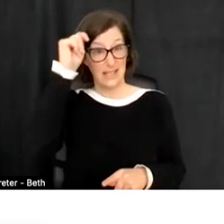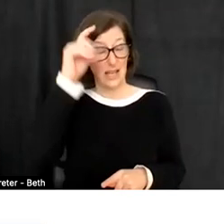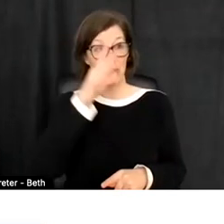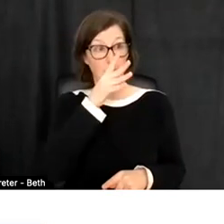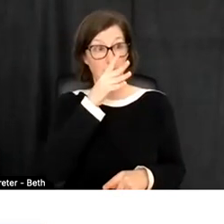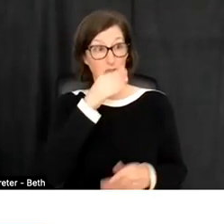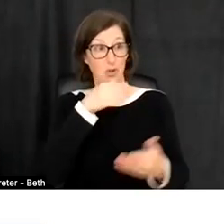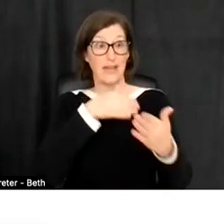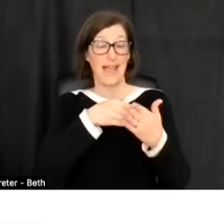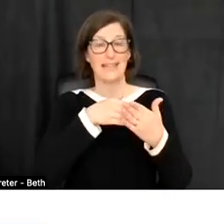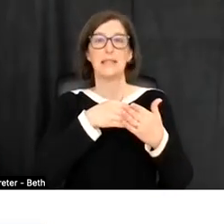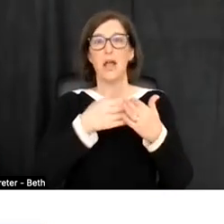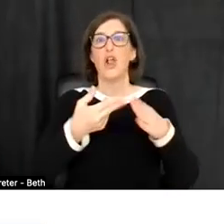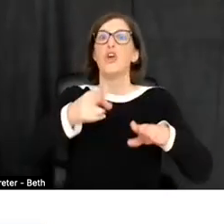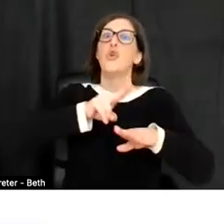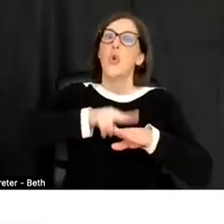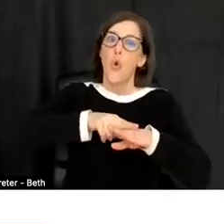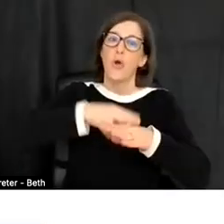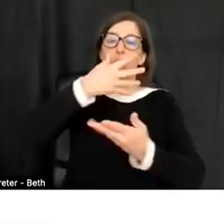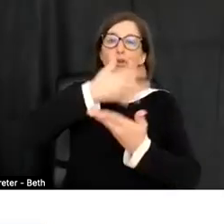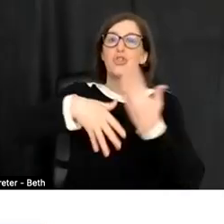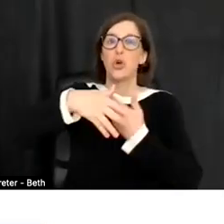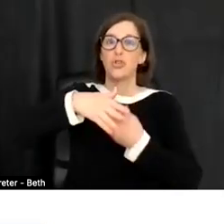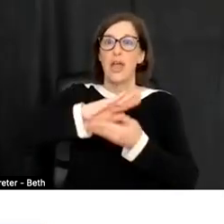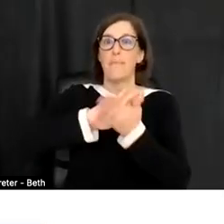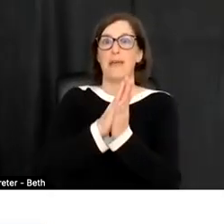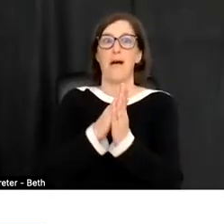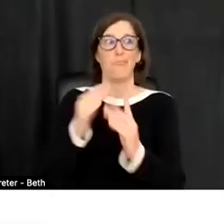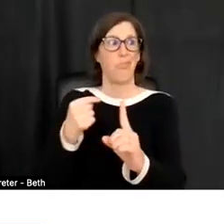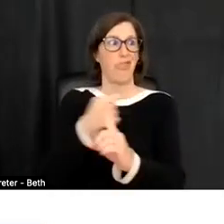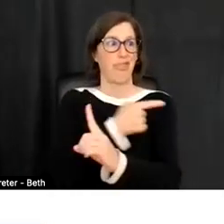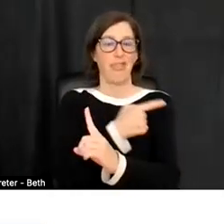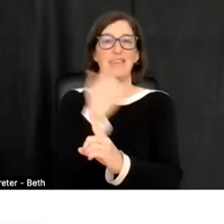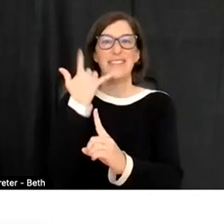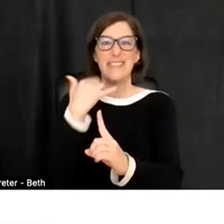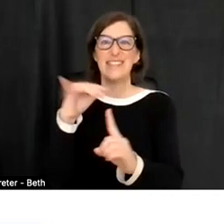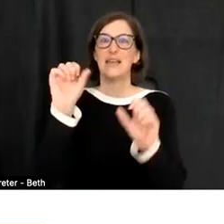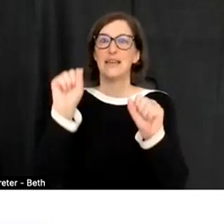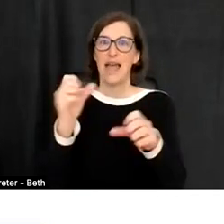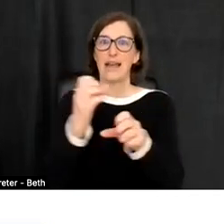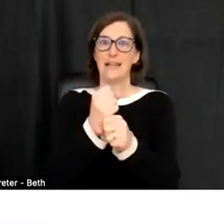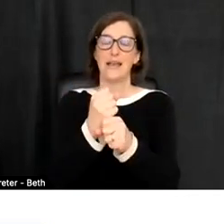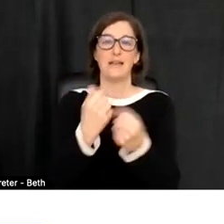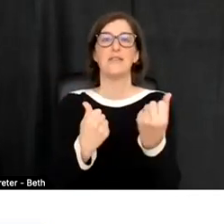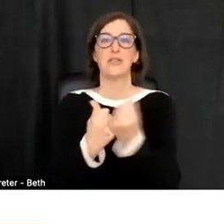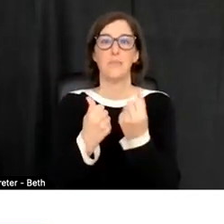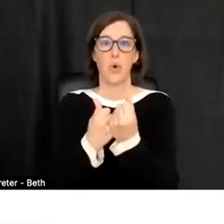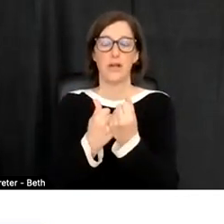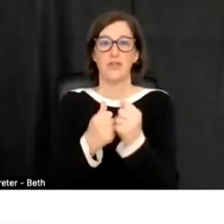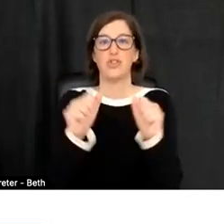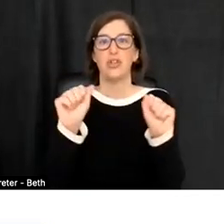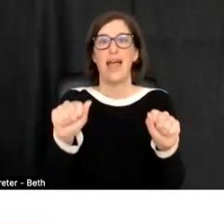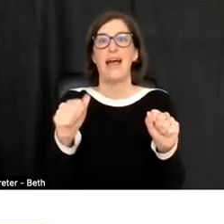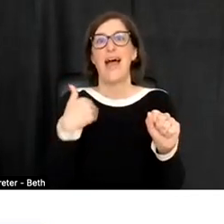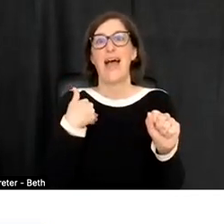against the social norm, and she's become a deviant, she's still able to get support so that she has the ability to